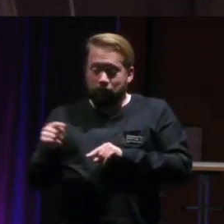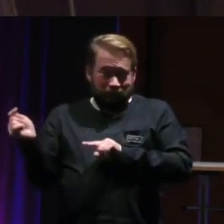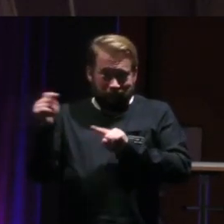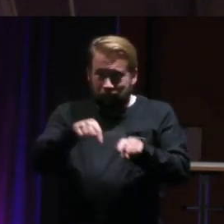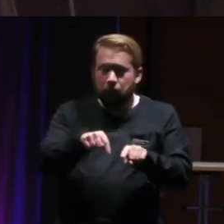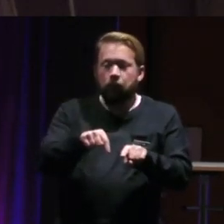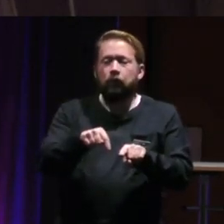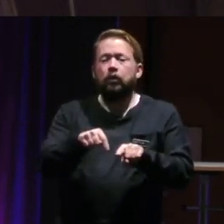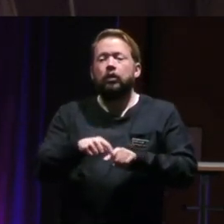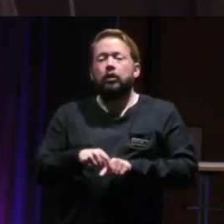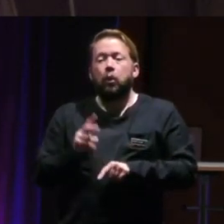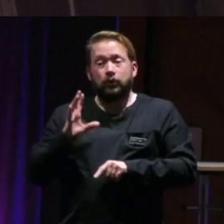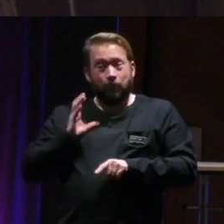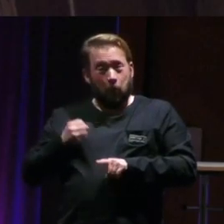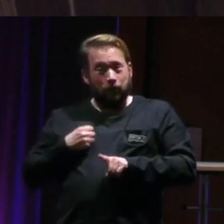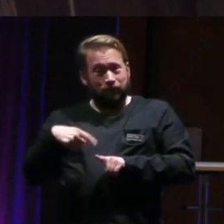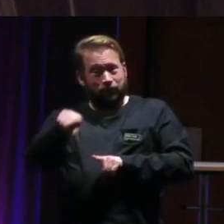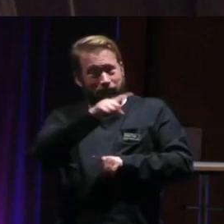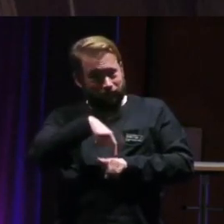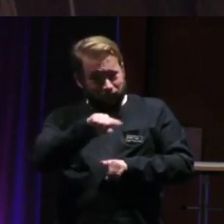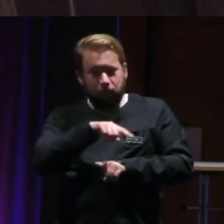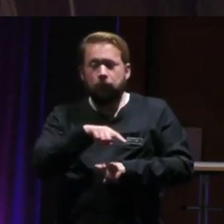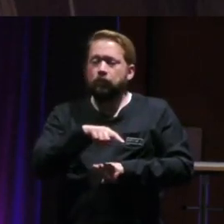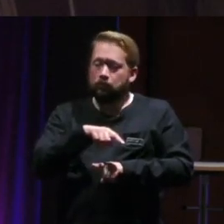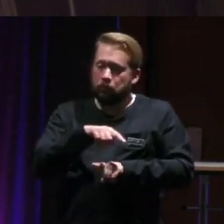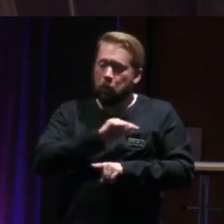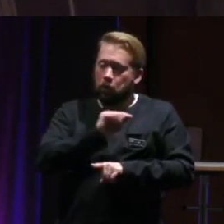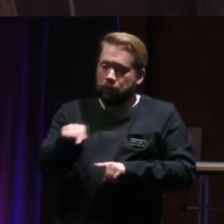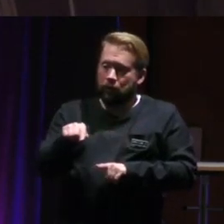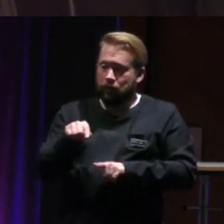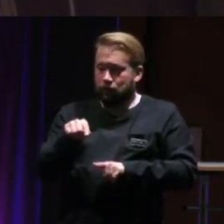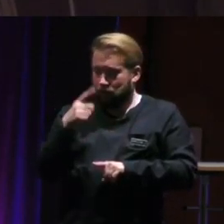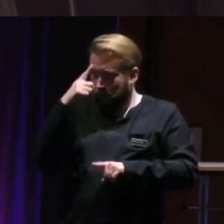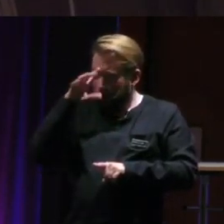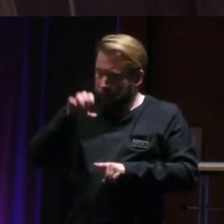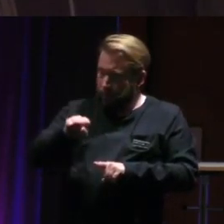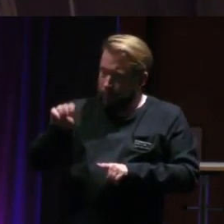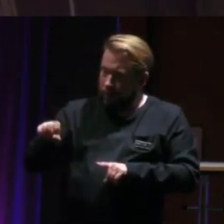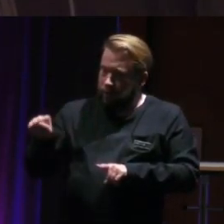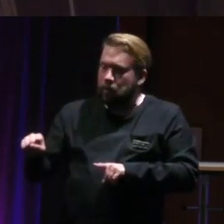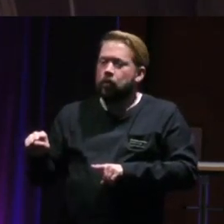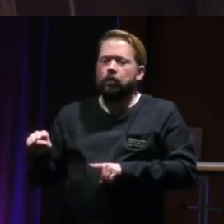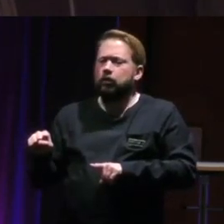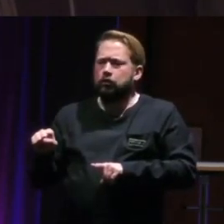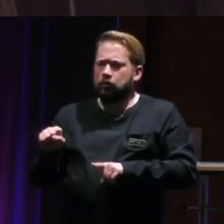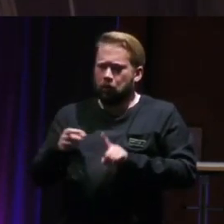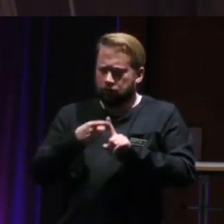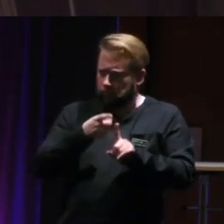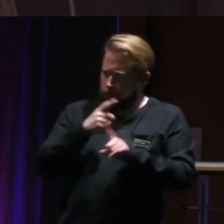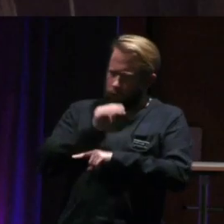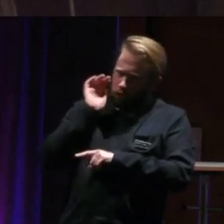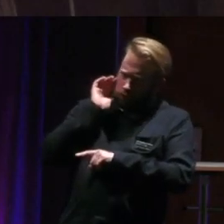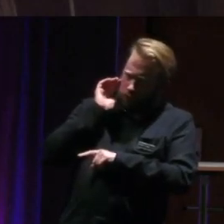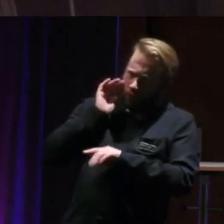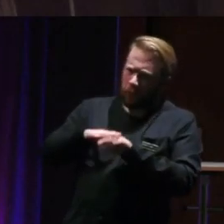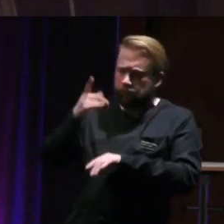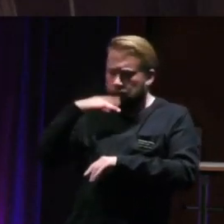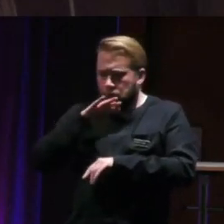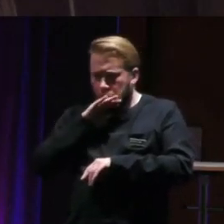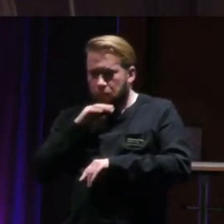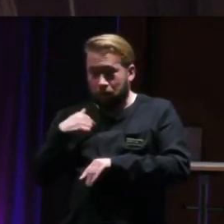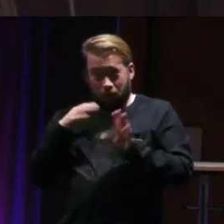police, who come to, you know, to arrest people, start to listen to them. I've been in this demonstration, I